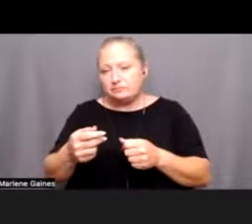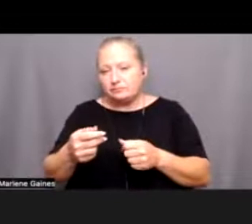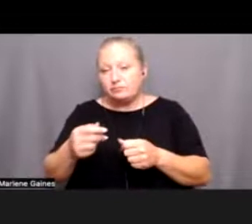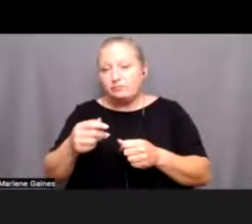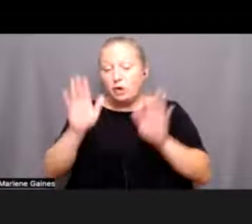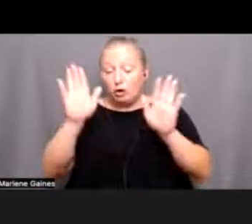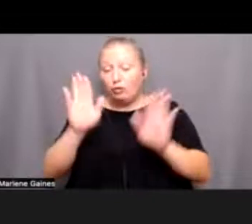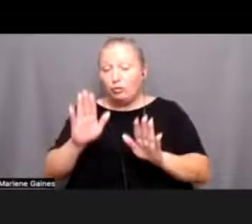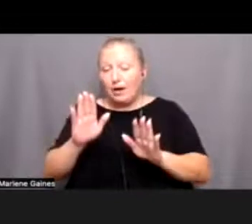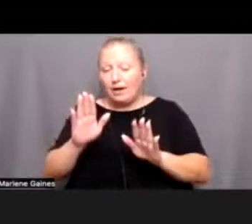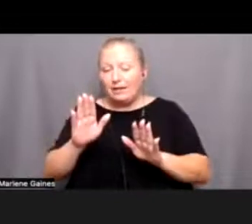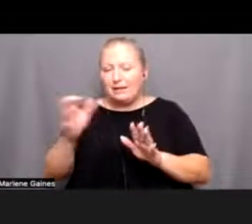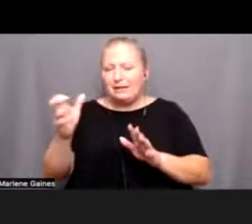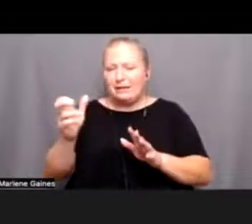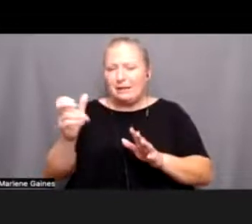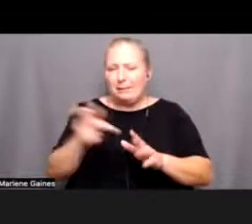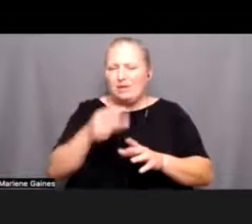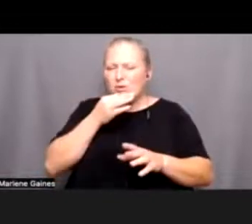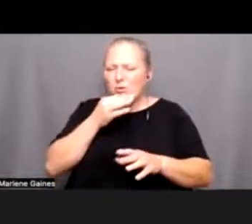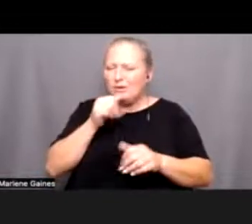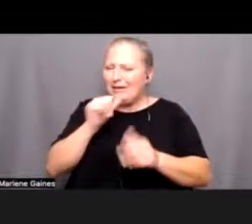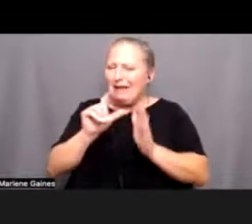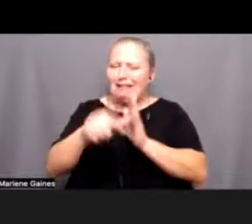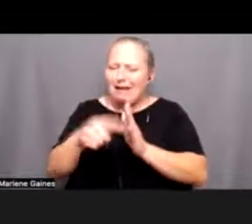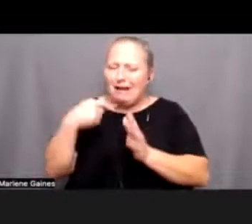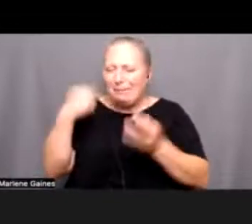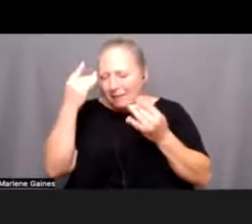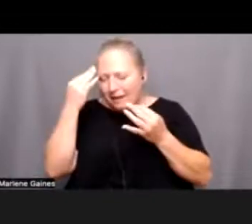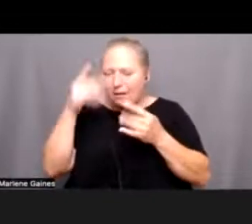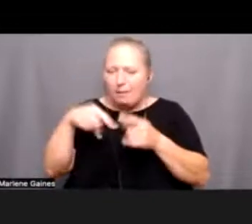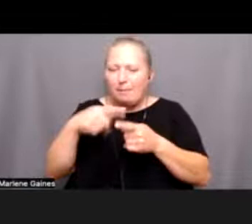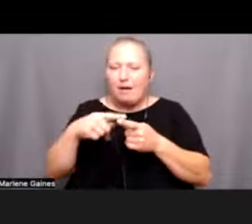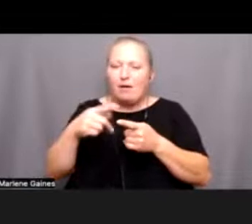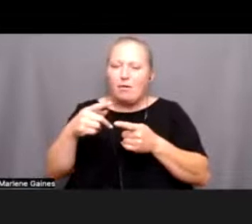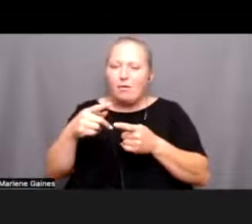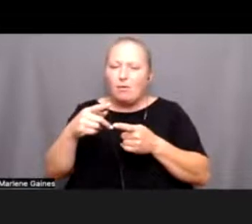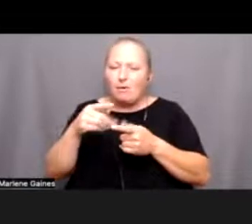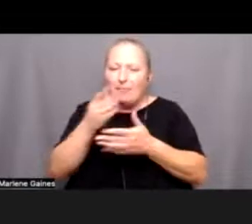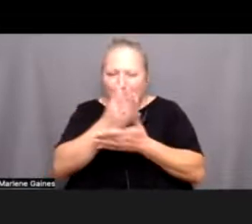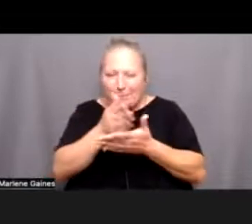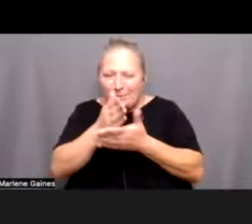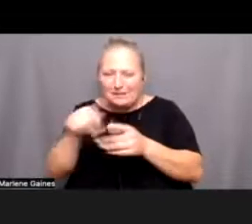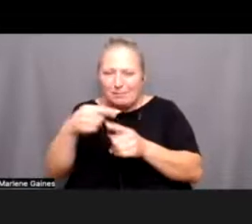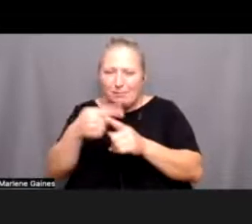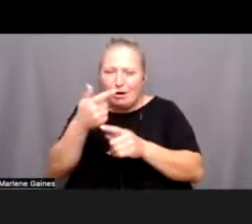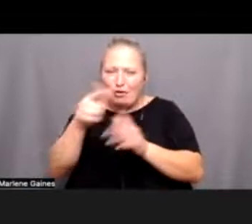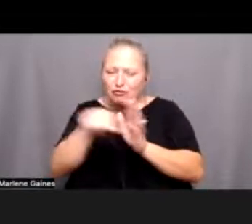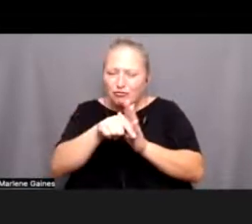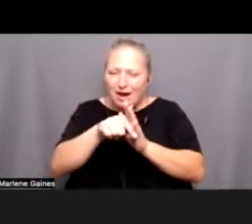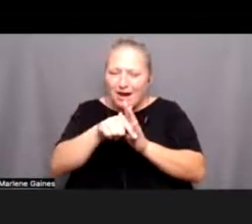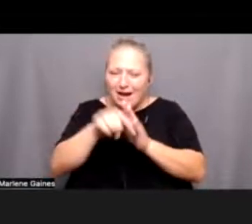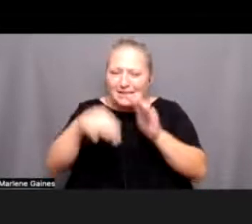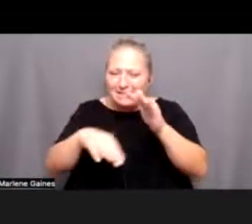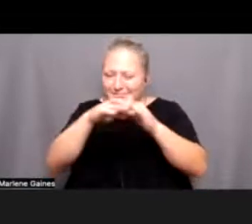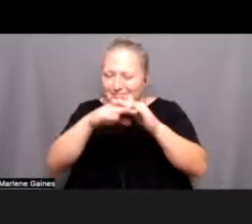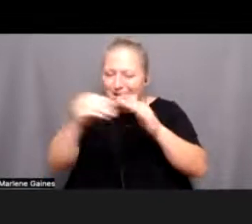great to come back sooner rather than later, because I am thinking about kind of some of these pieces around grade spans and program and all